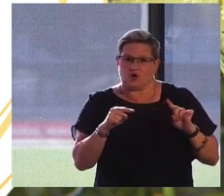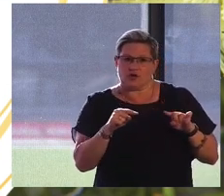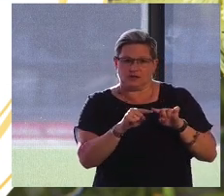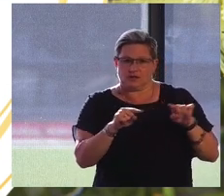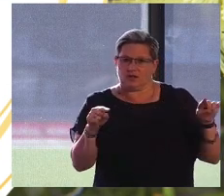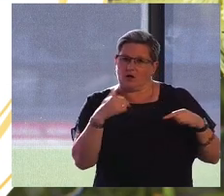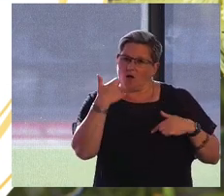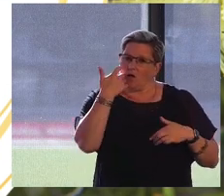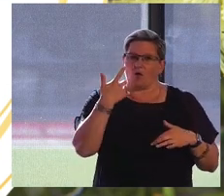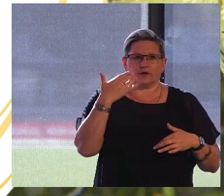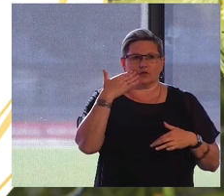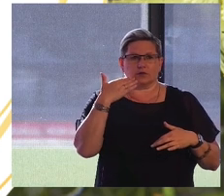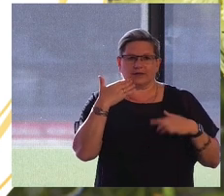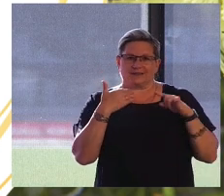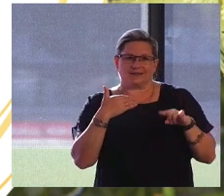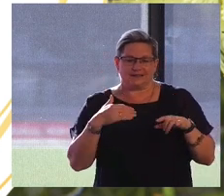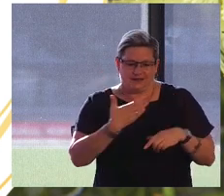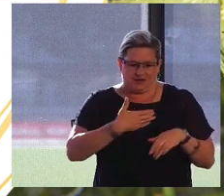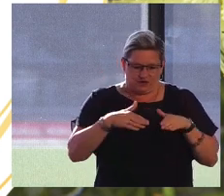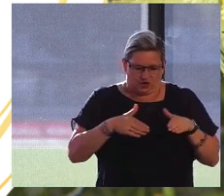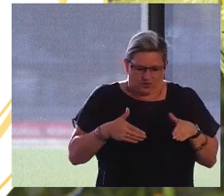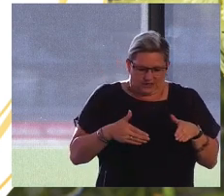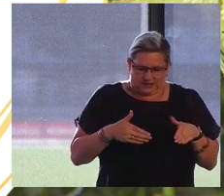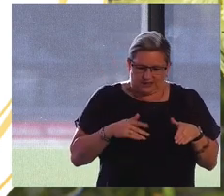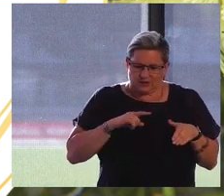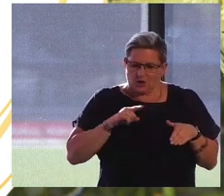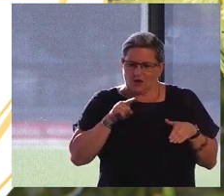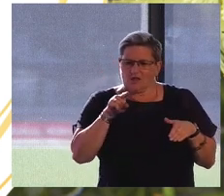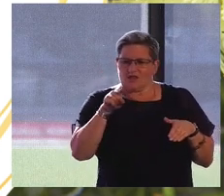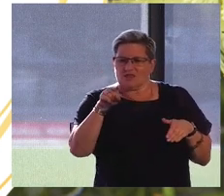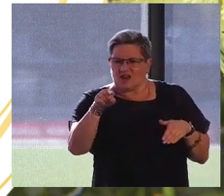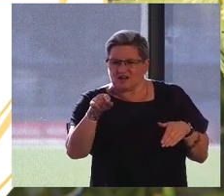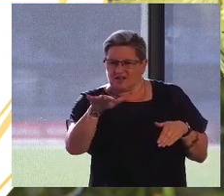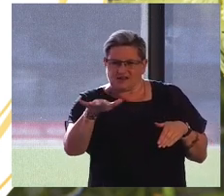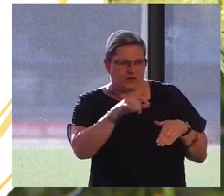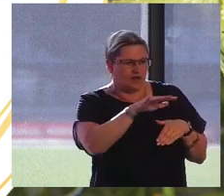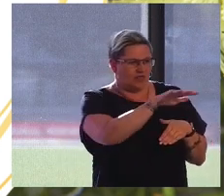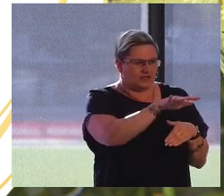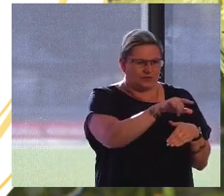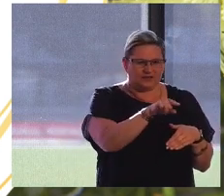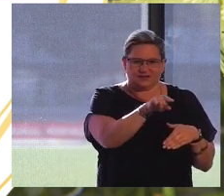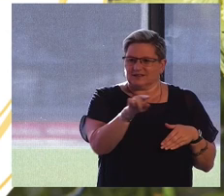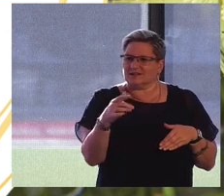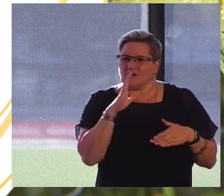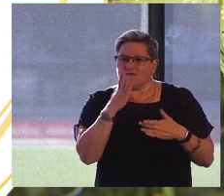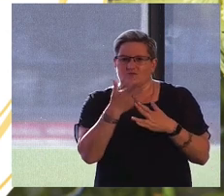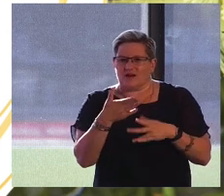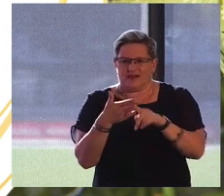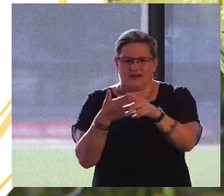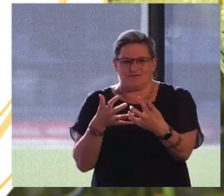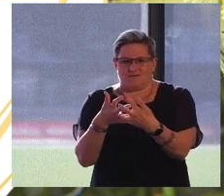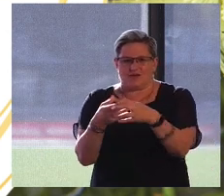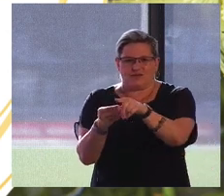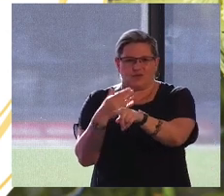to operate outside of our comfort zones, because so many spaces that we work in have not been designed with